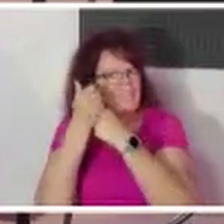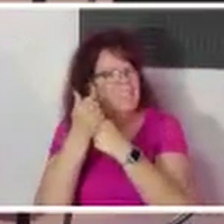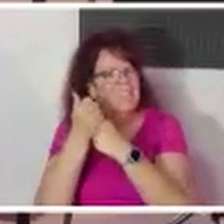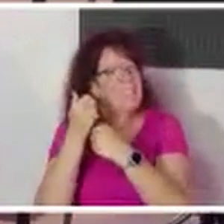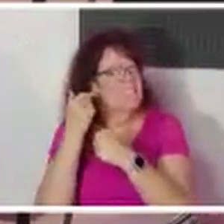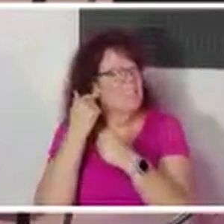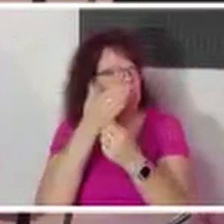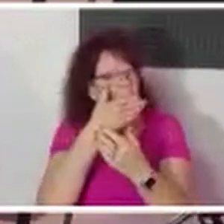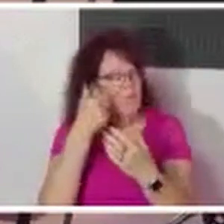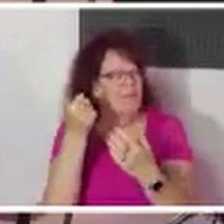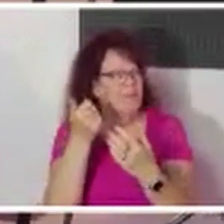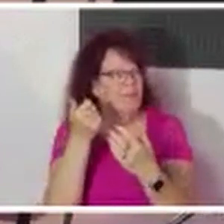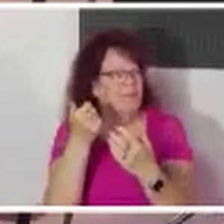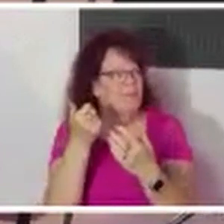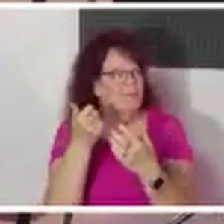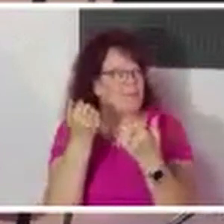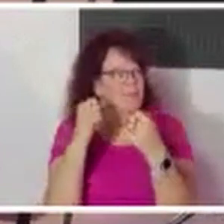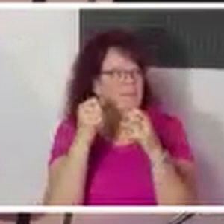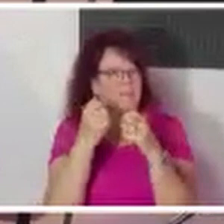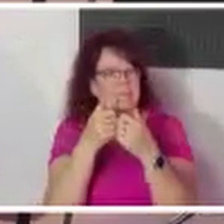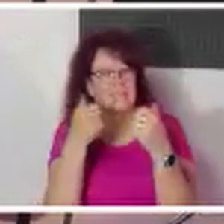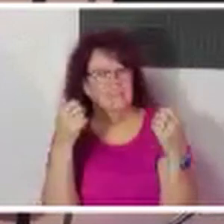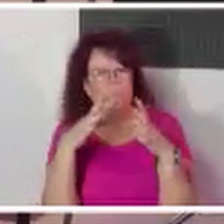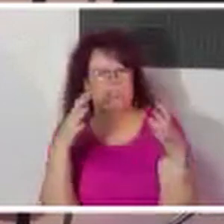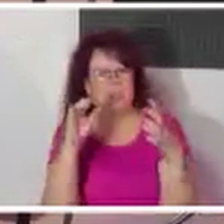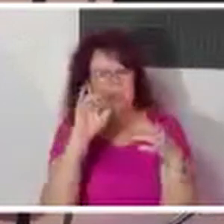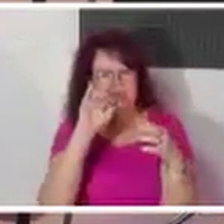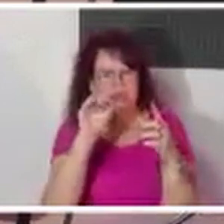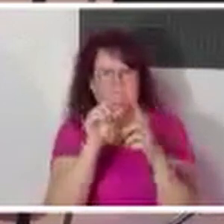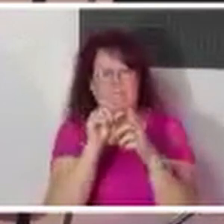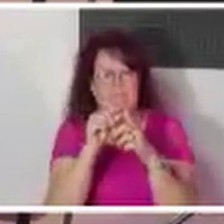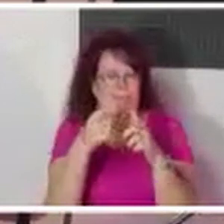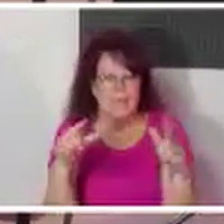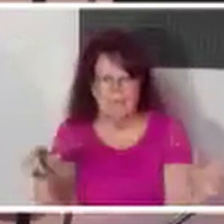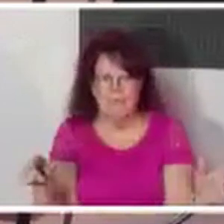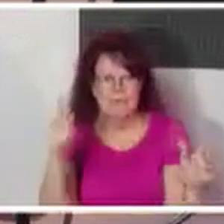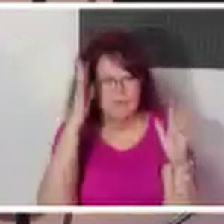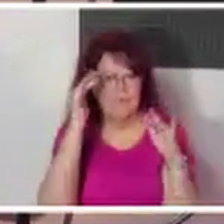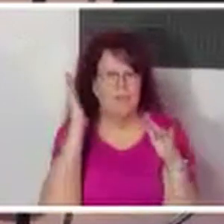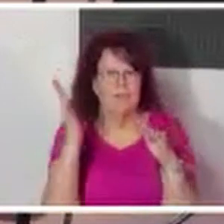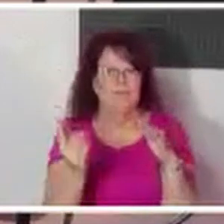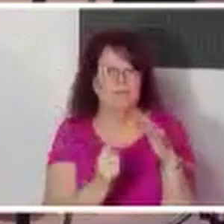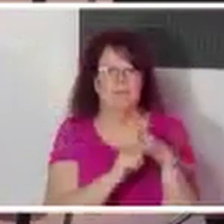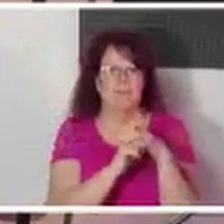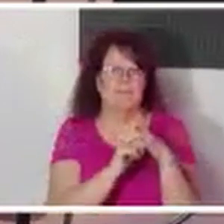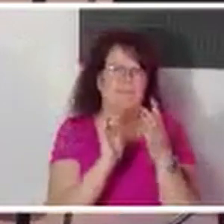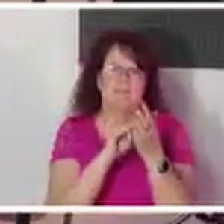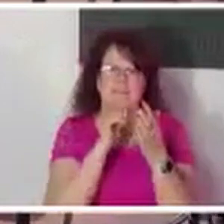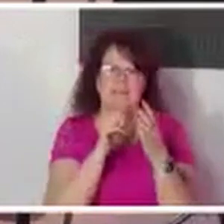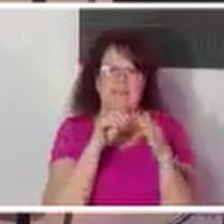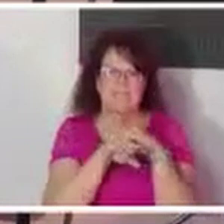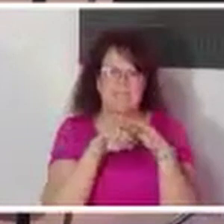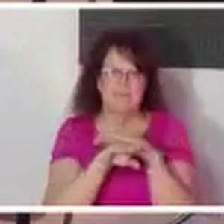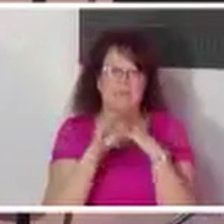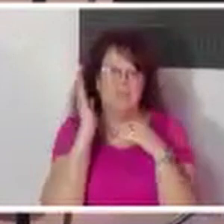use with you all. I'm also going to try and steer clear of too much jargon about this, and hopefully if there's a word that comes up that is not accessible,